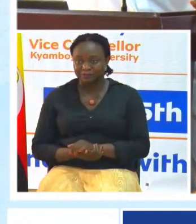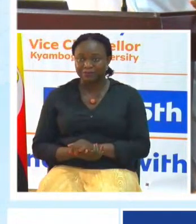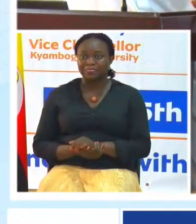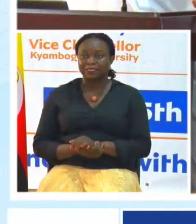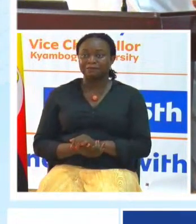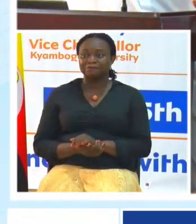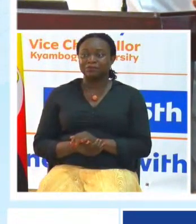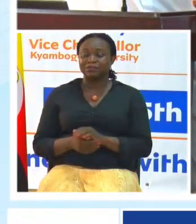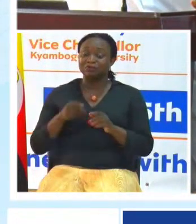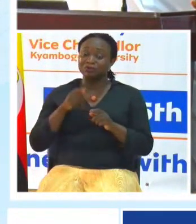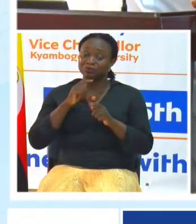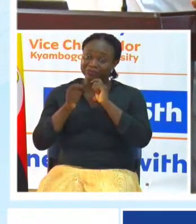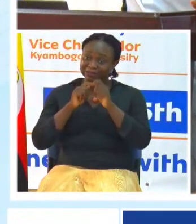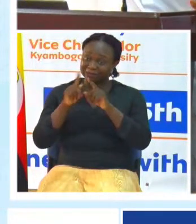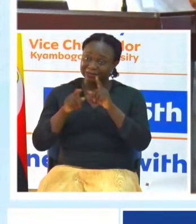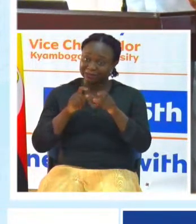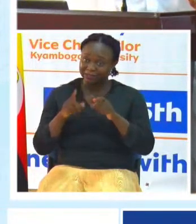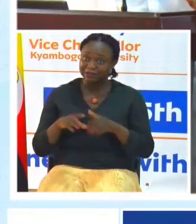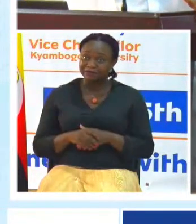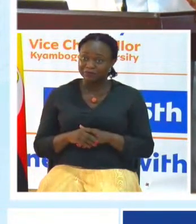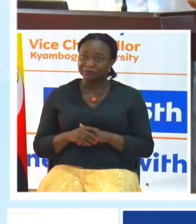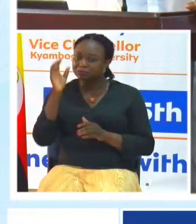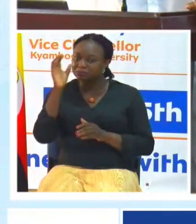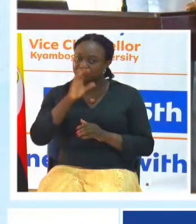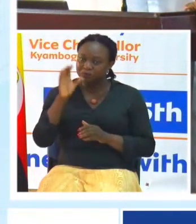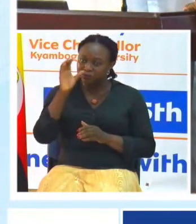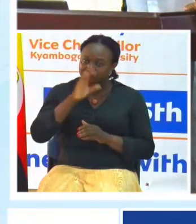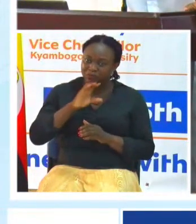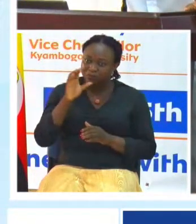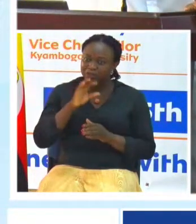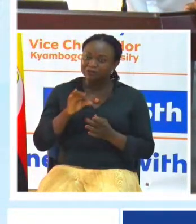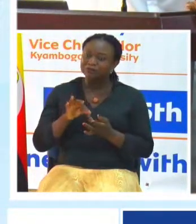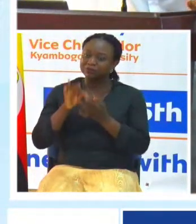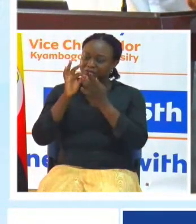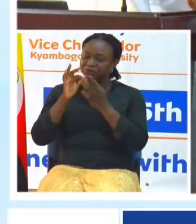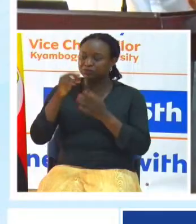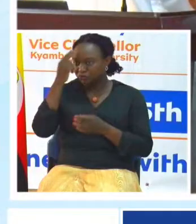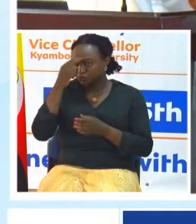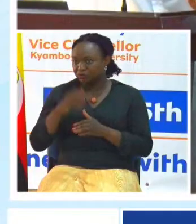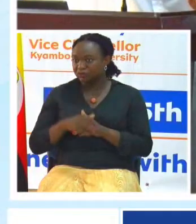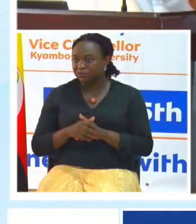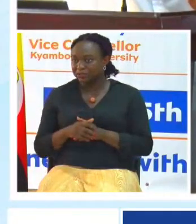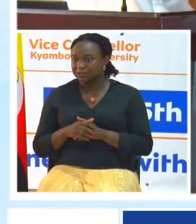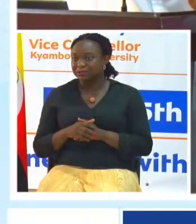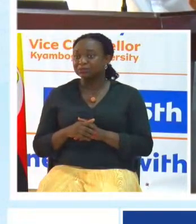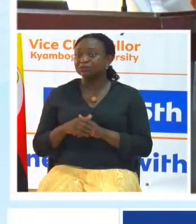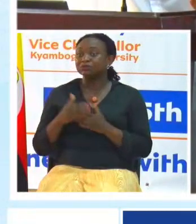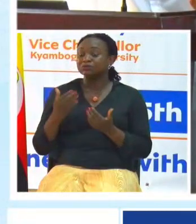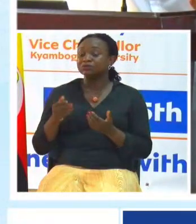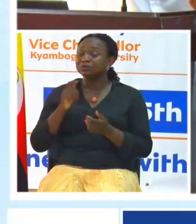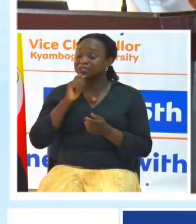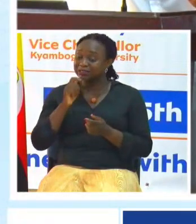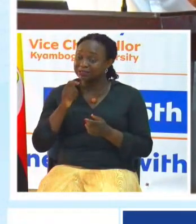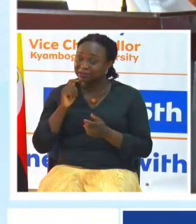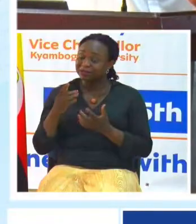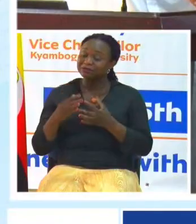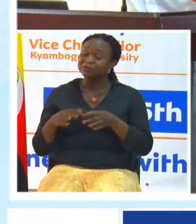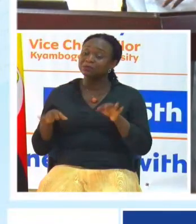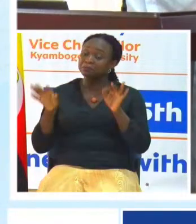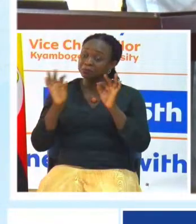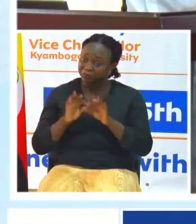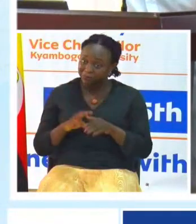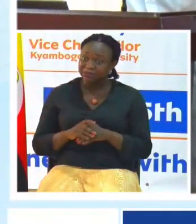during these interviews, because they are looking for an exceptional student. And interviews play an important role on